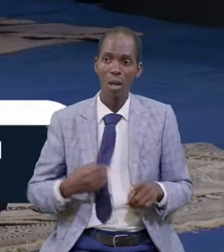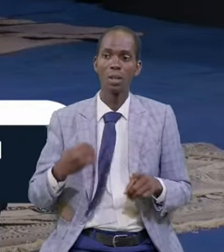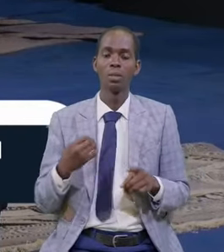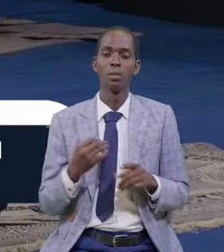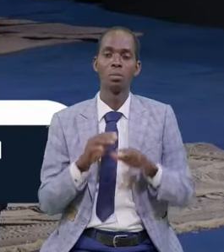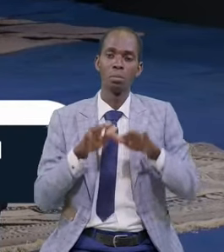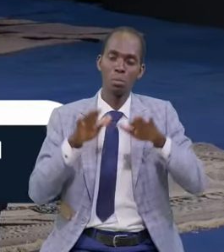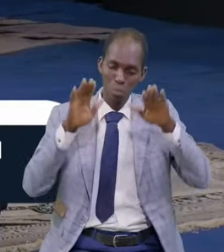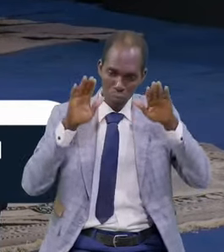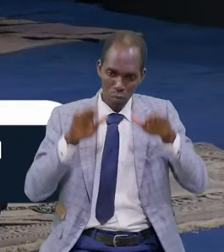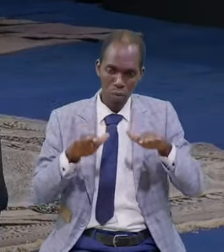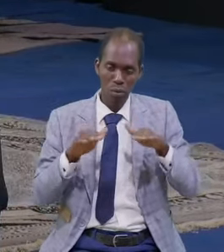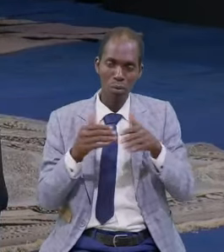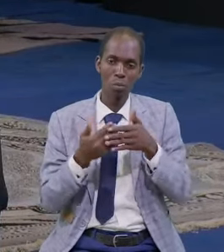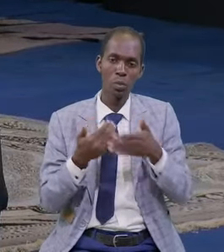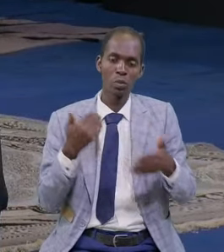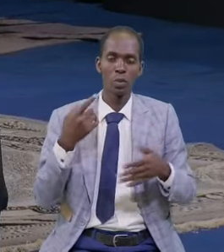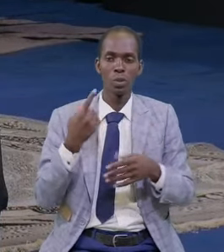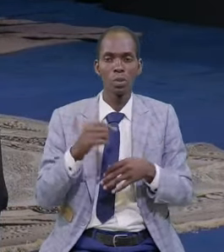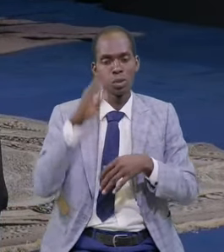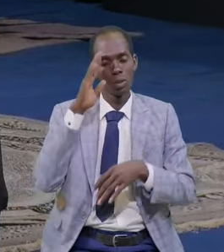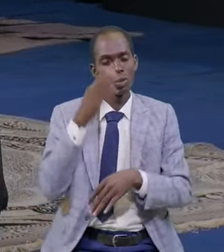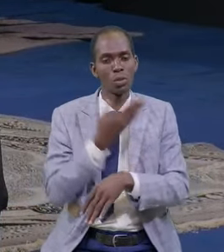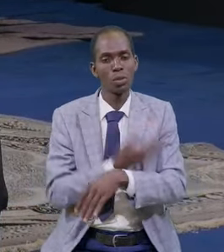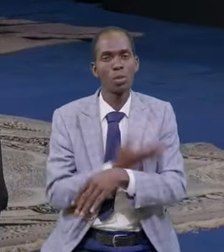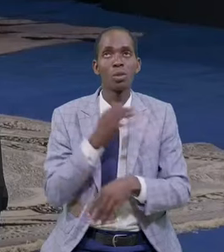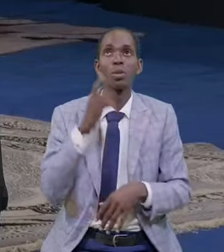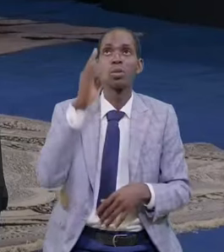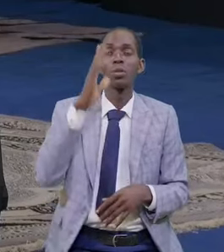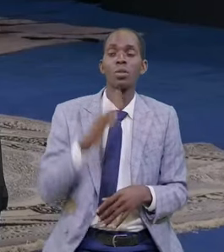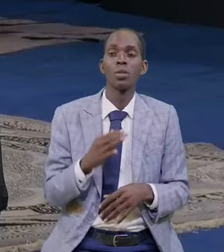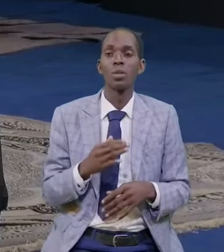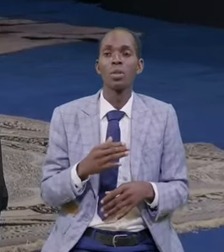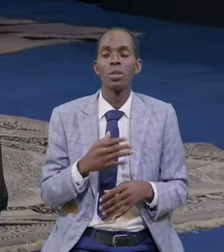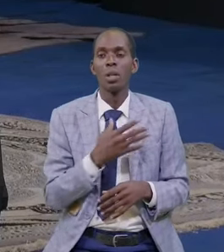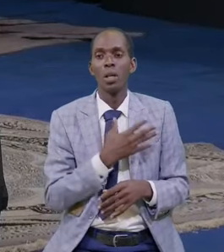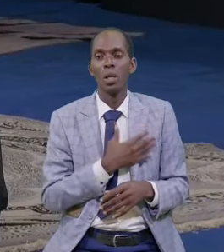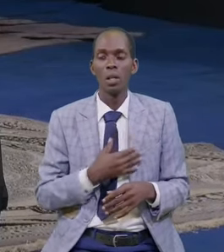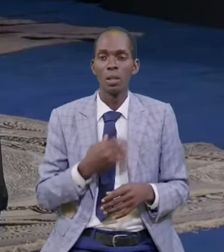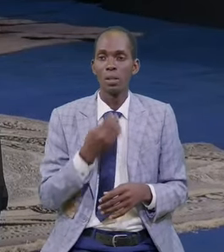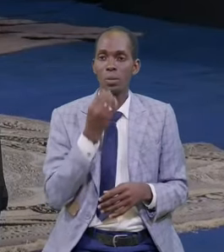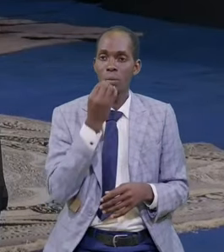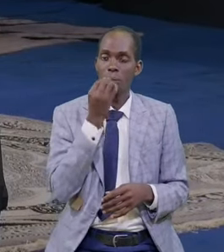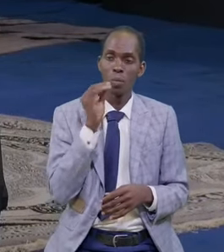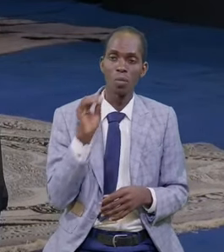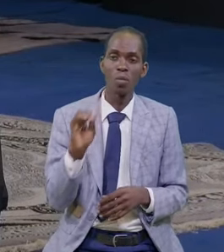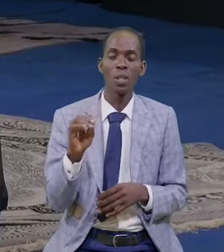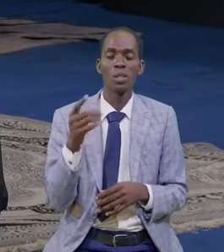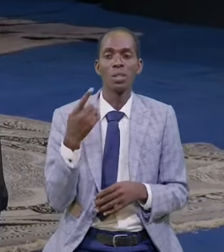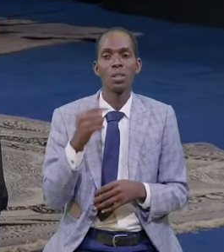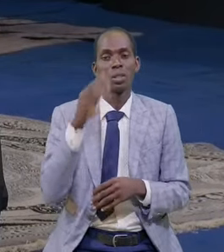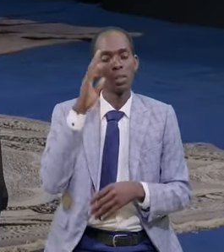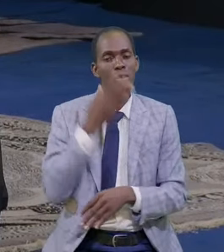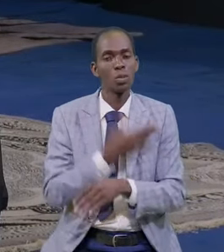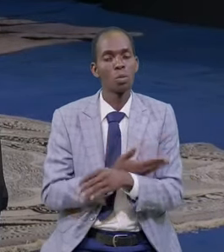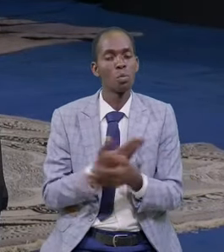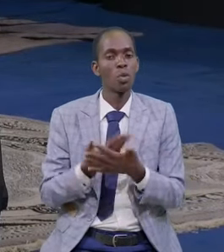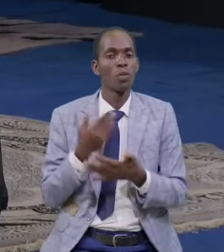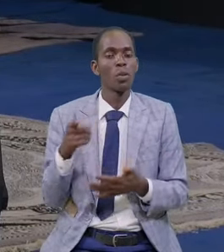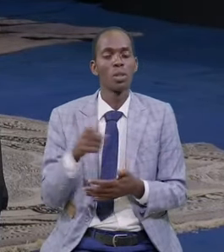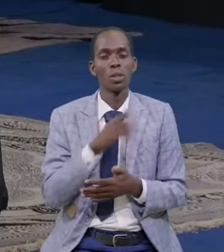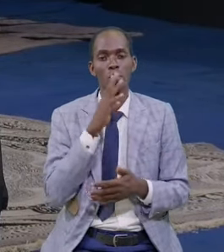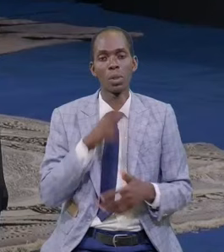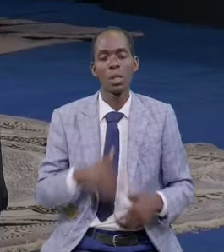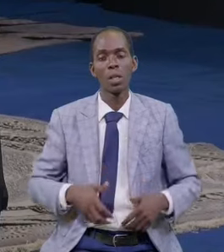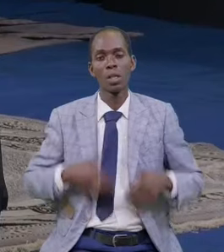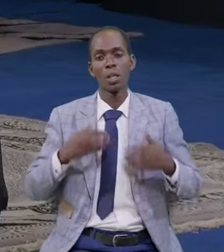kiss the son L it be angry and he perish from the way when is